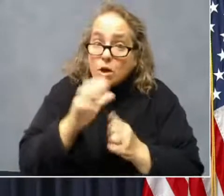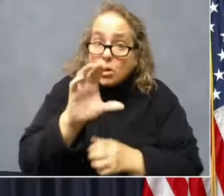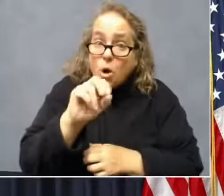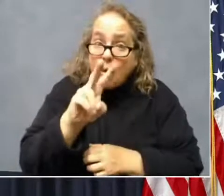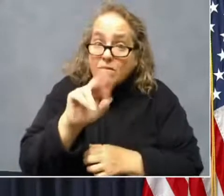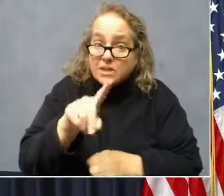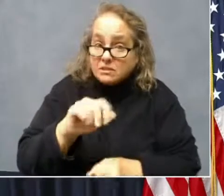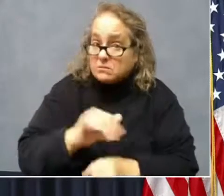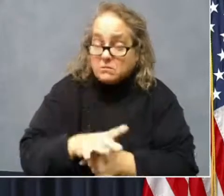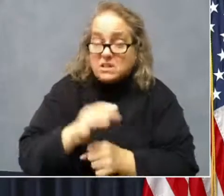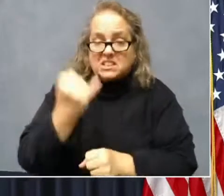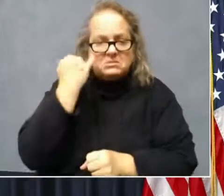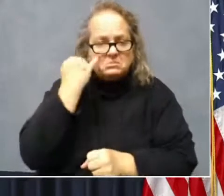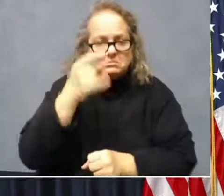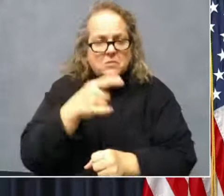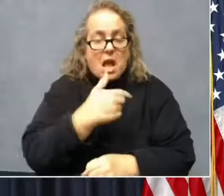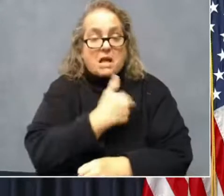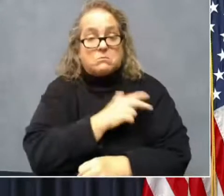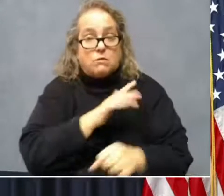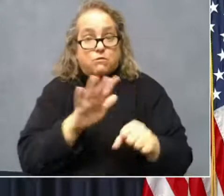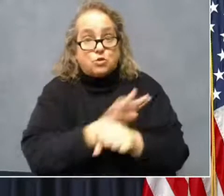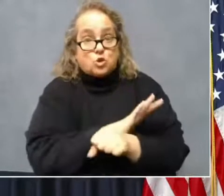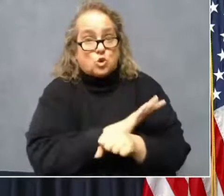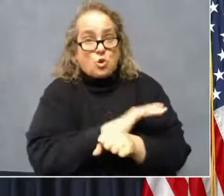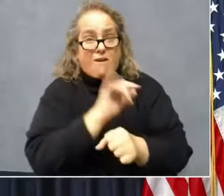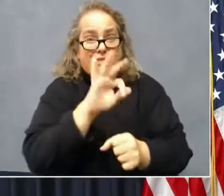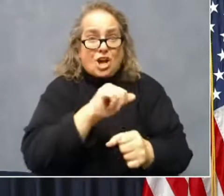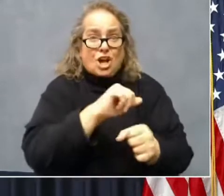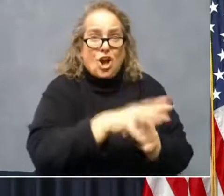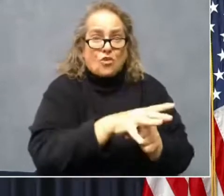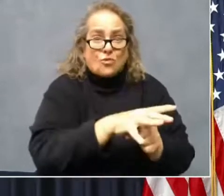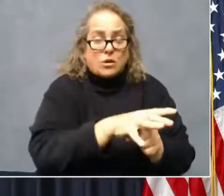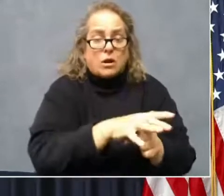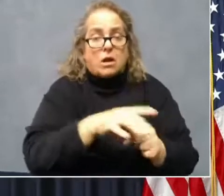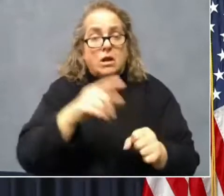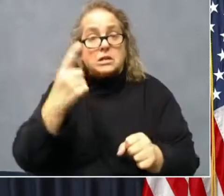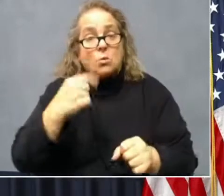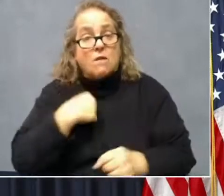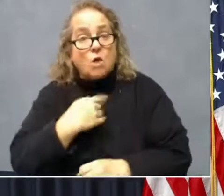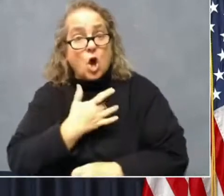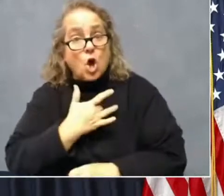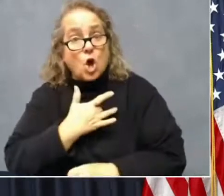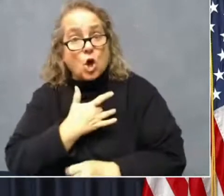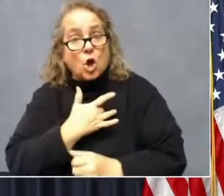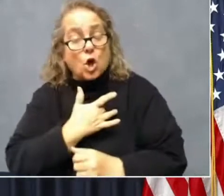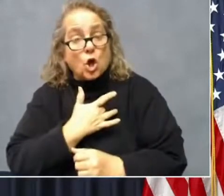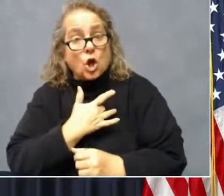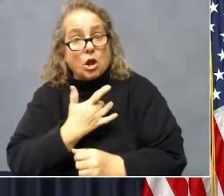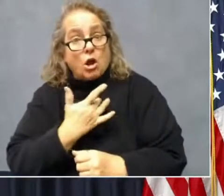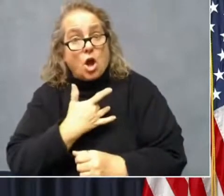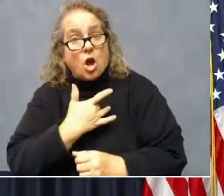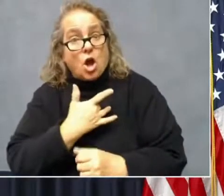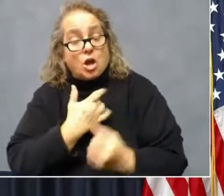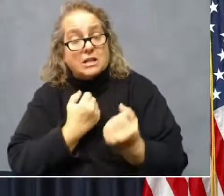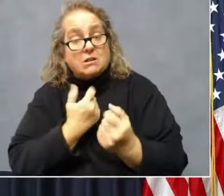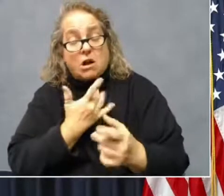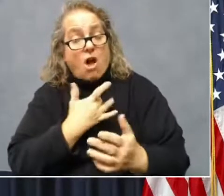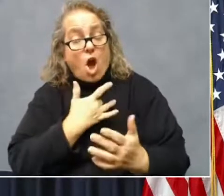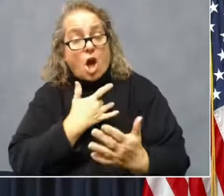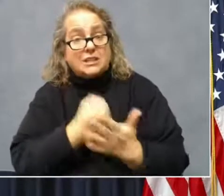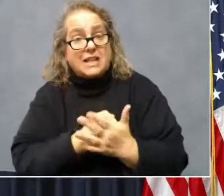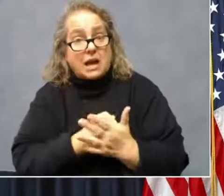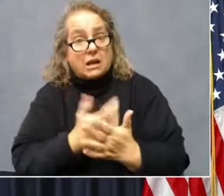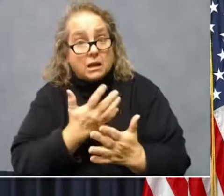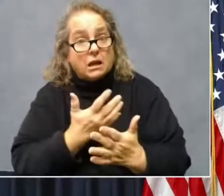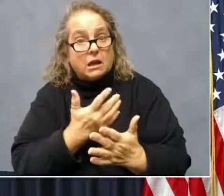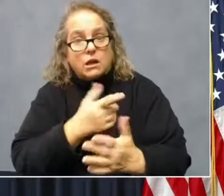with a lot of COVID patients and the others that need help, and someone has a heart attack and there's not a bed for them, their odds of